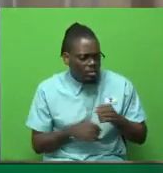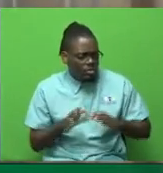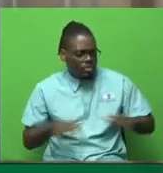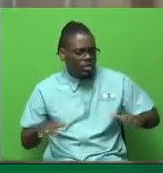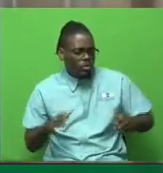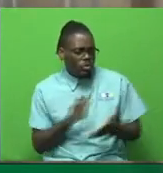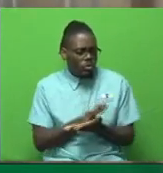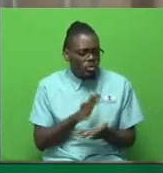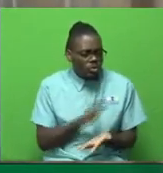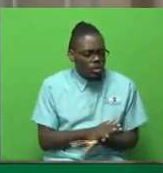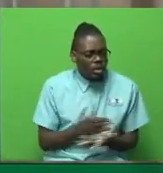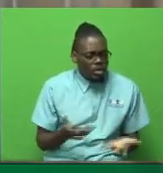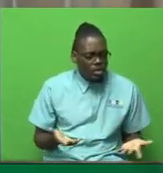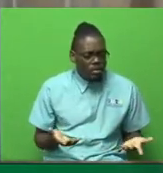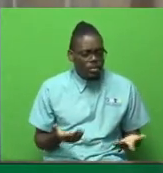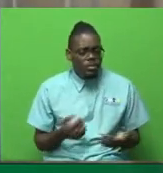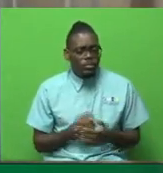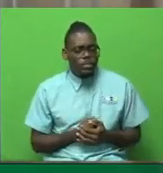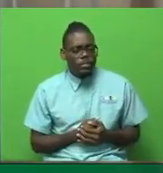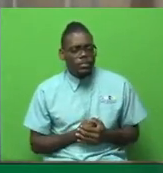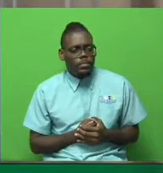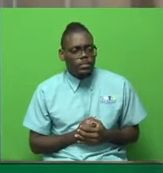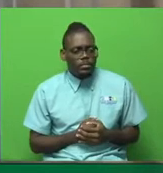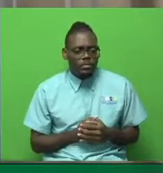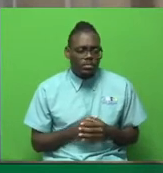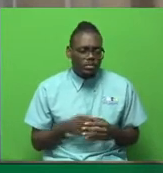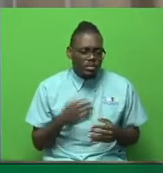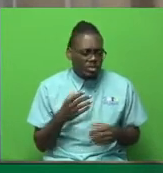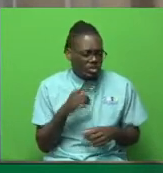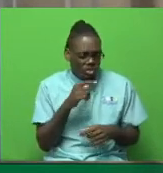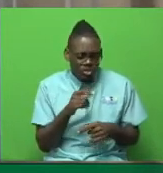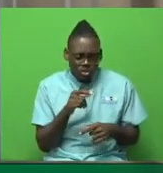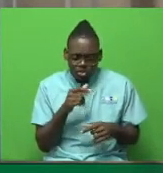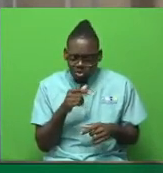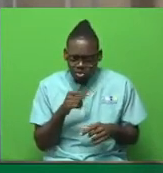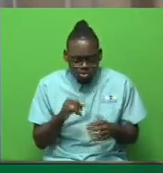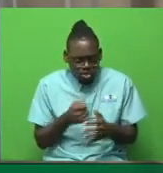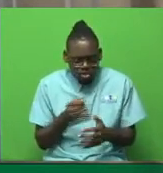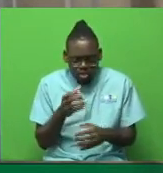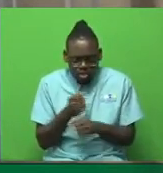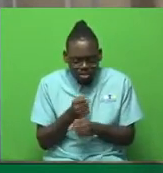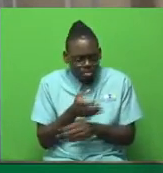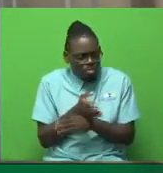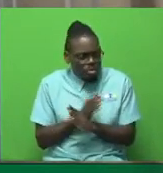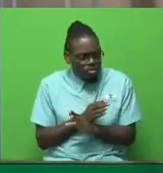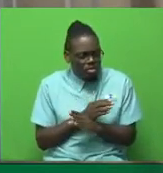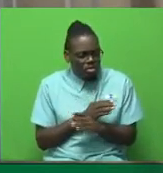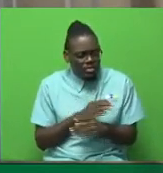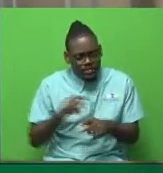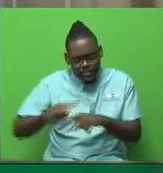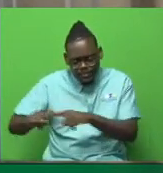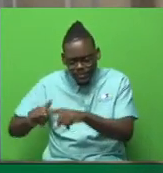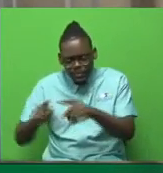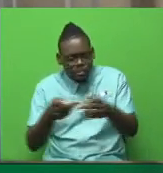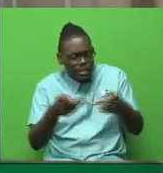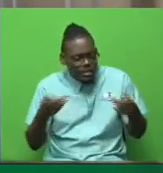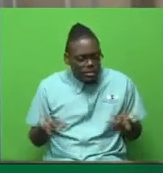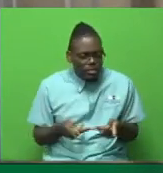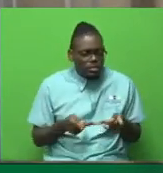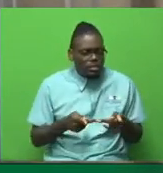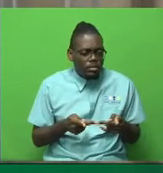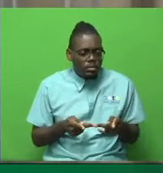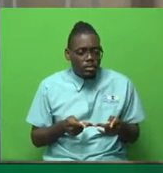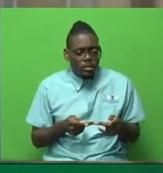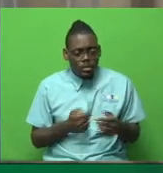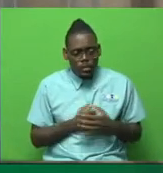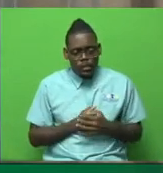to eek out enough money borrow money from wherever they can and that's the reality of the situation we are living in now borrow money